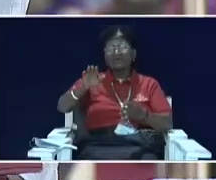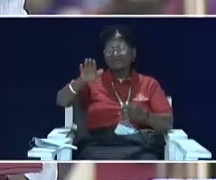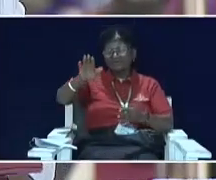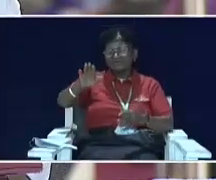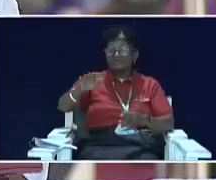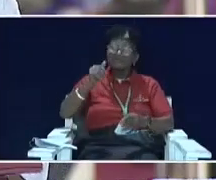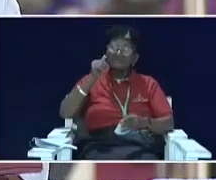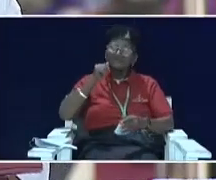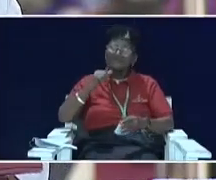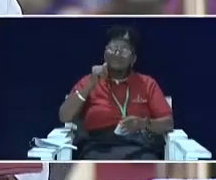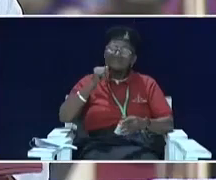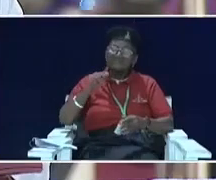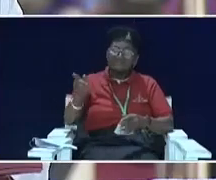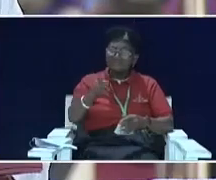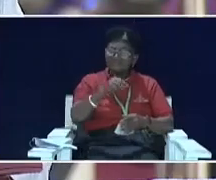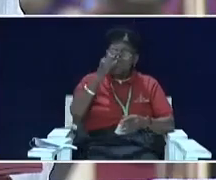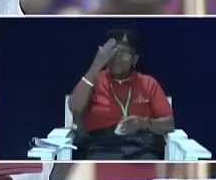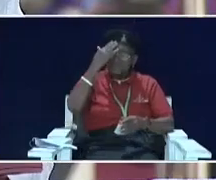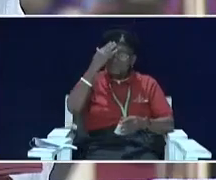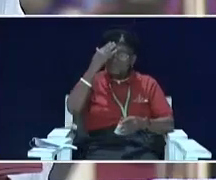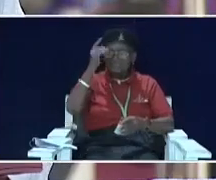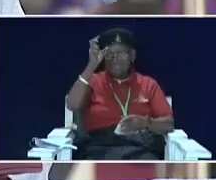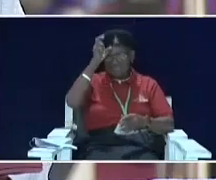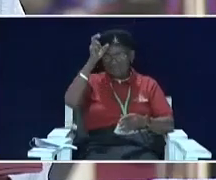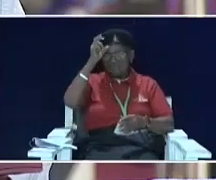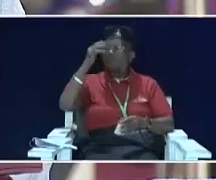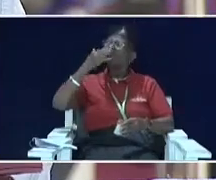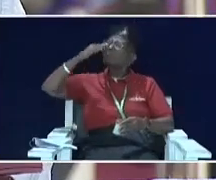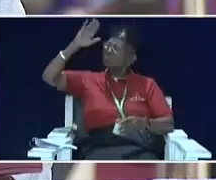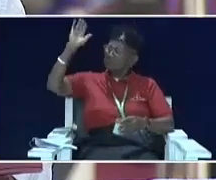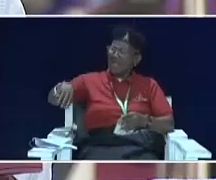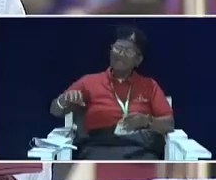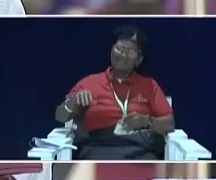You know, the devil is a very bad devil.